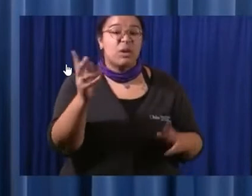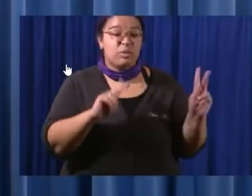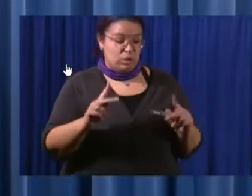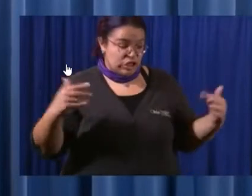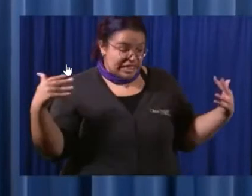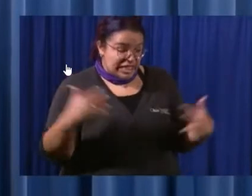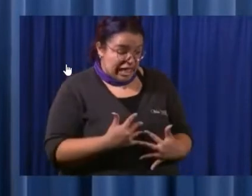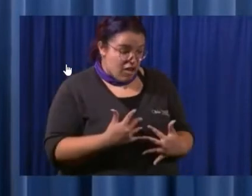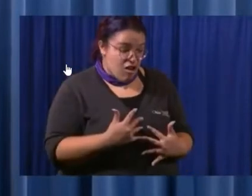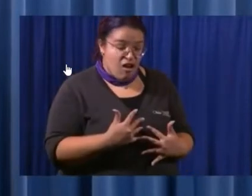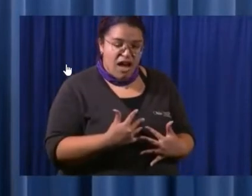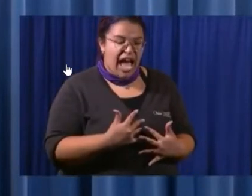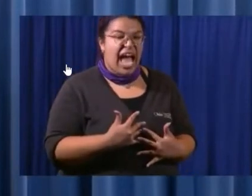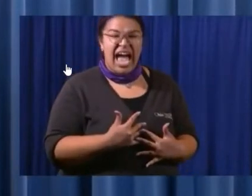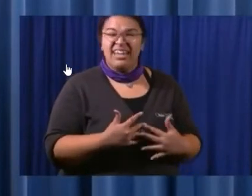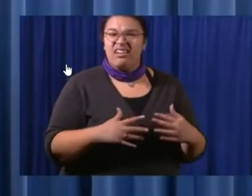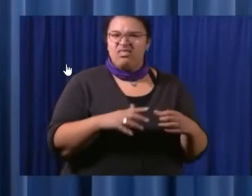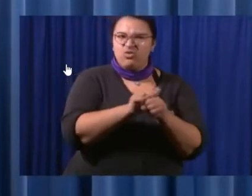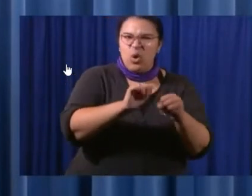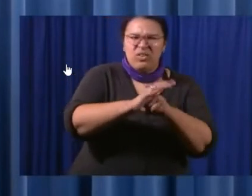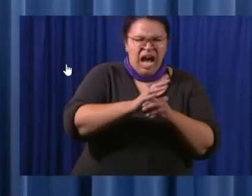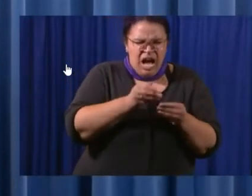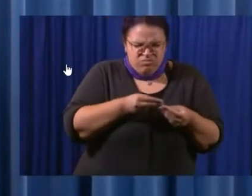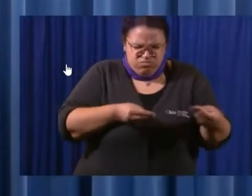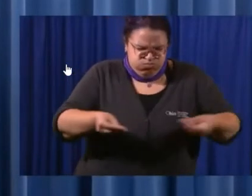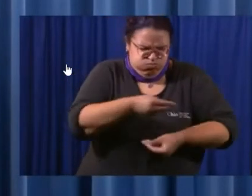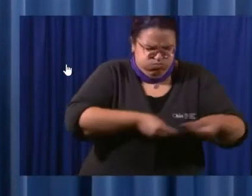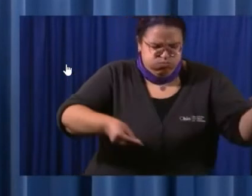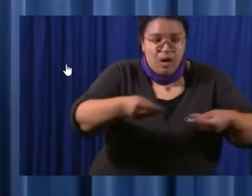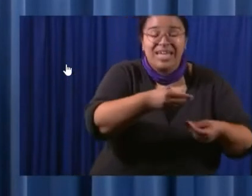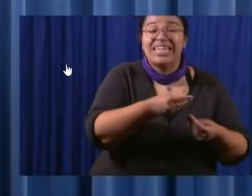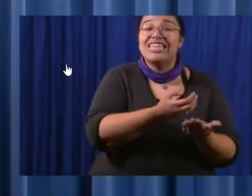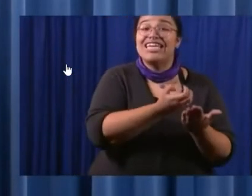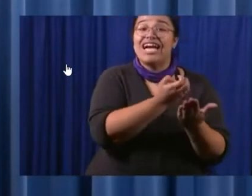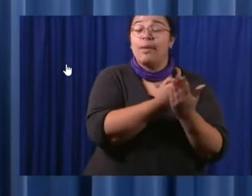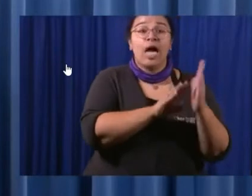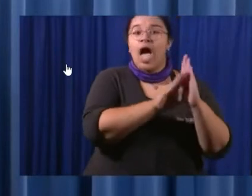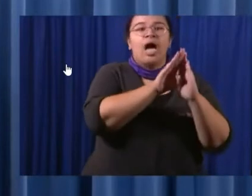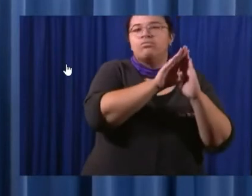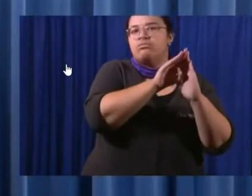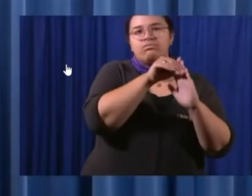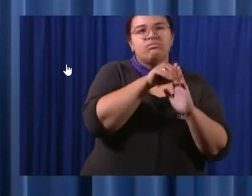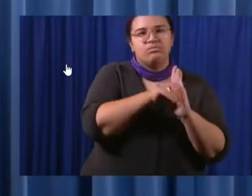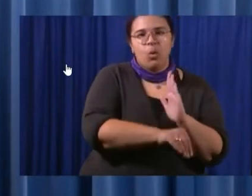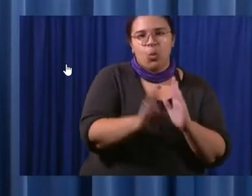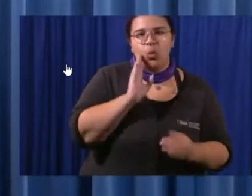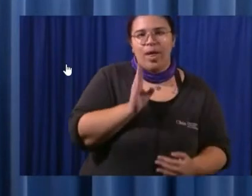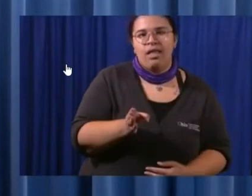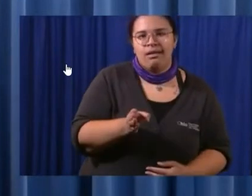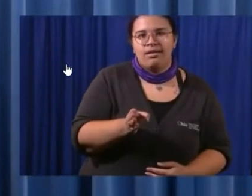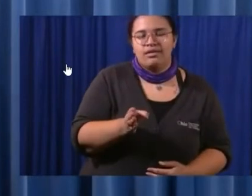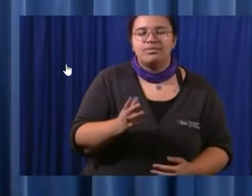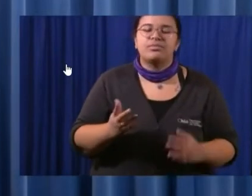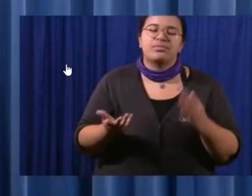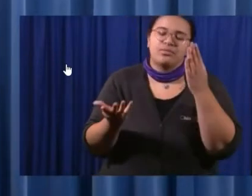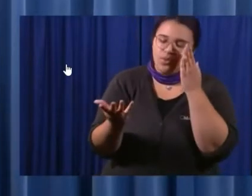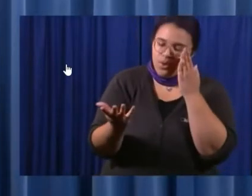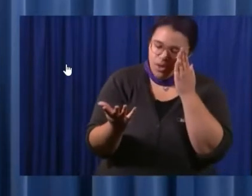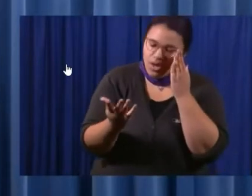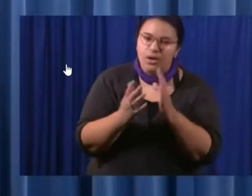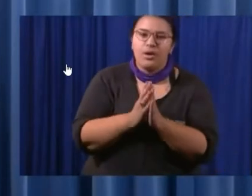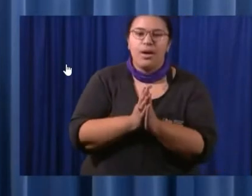taken off, the economy is not going to recover the way we want it to. So for my friends who are